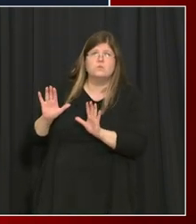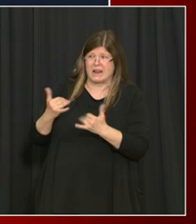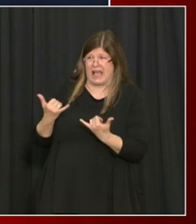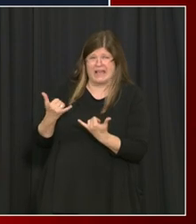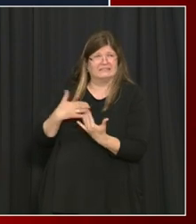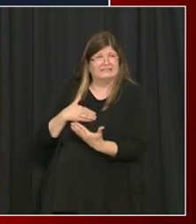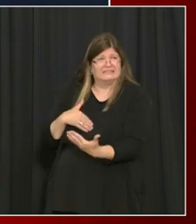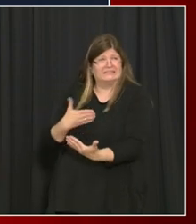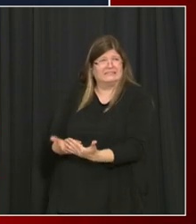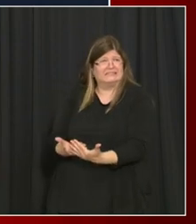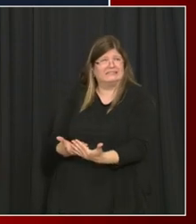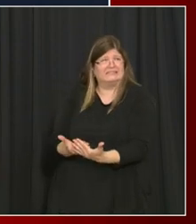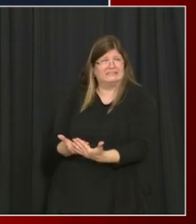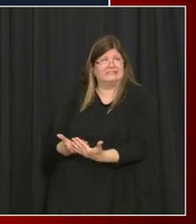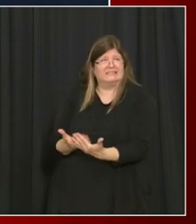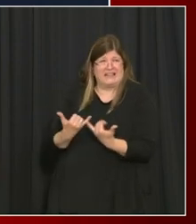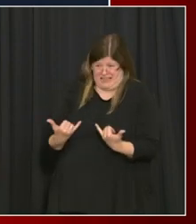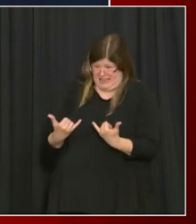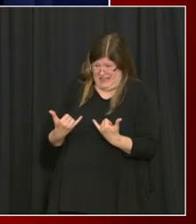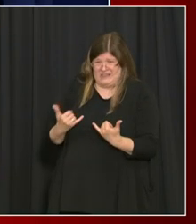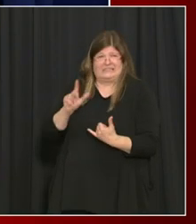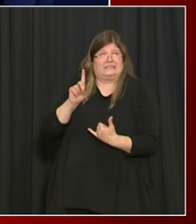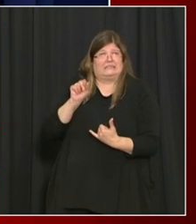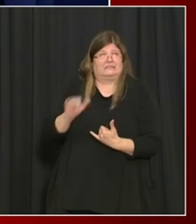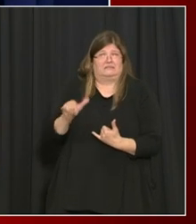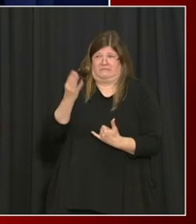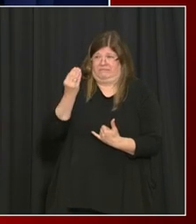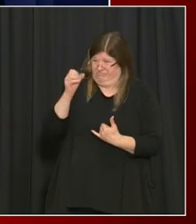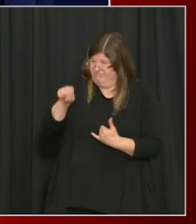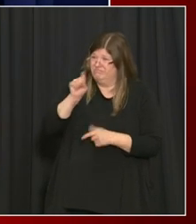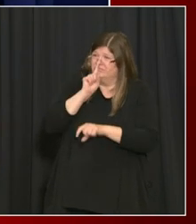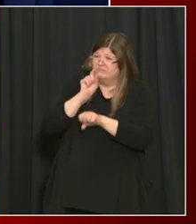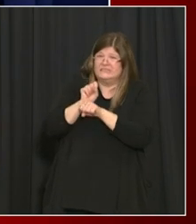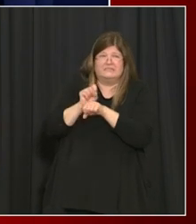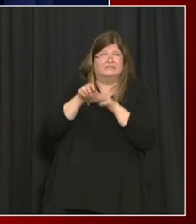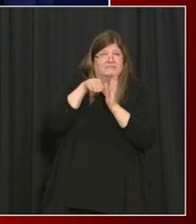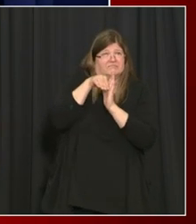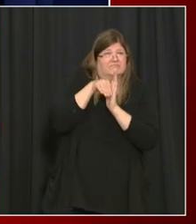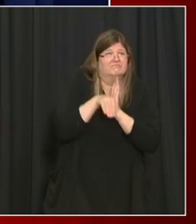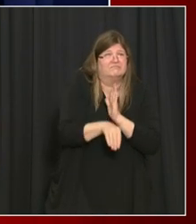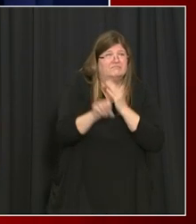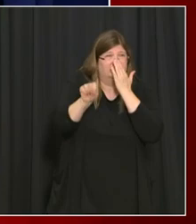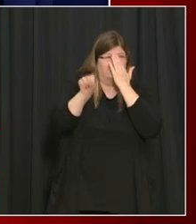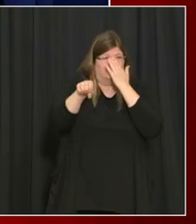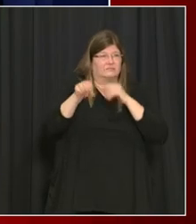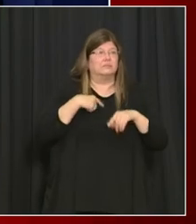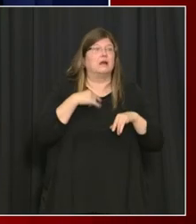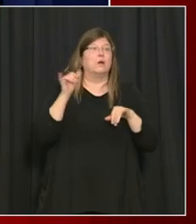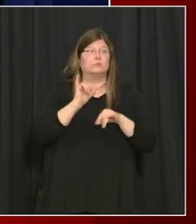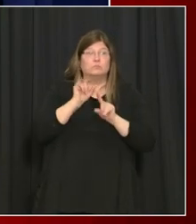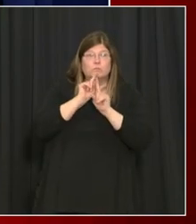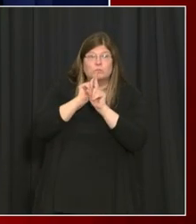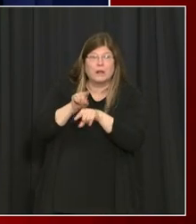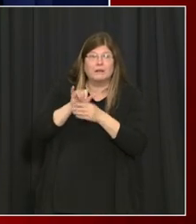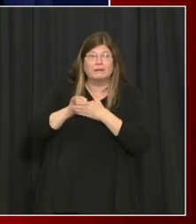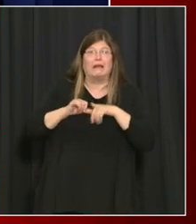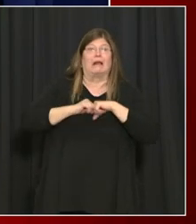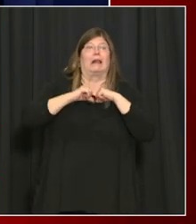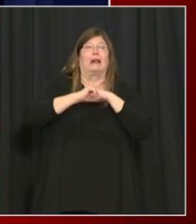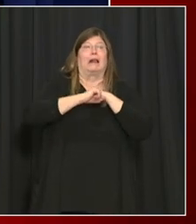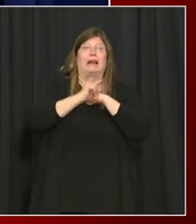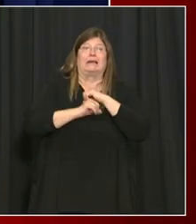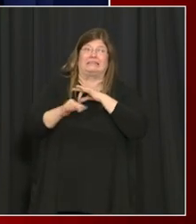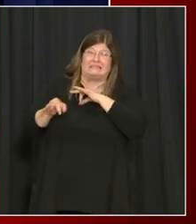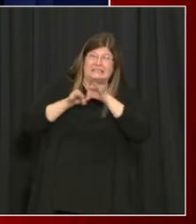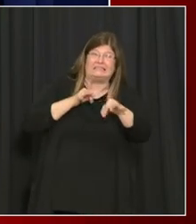is what I reported. I also reported yesterday and spoke at length at